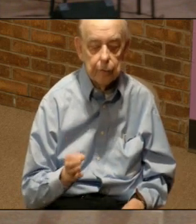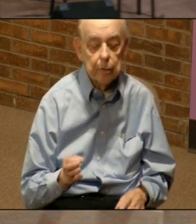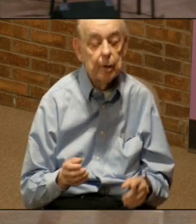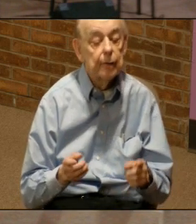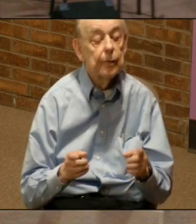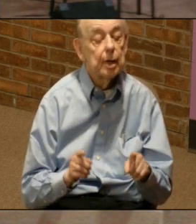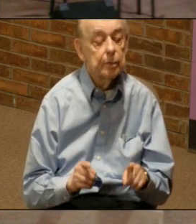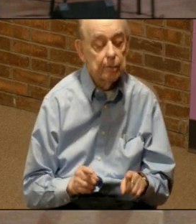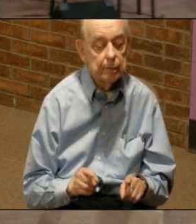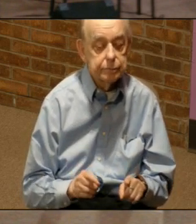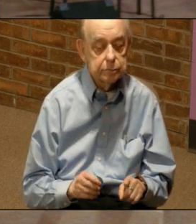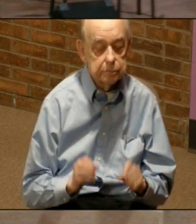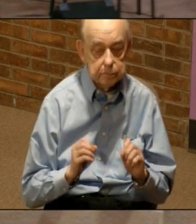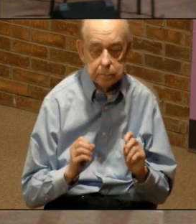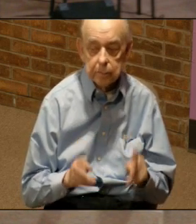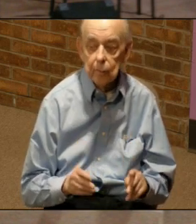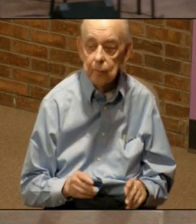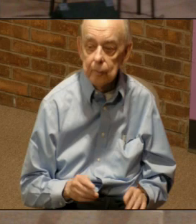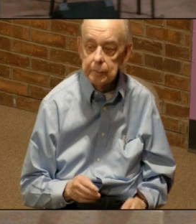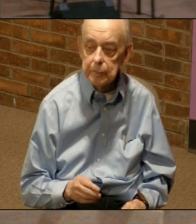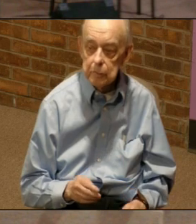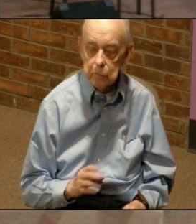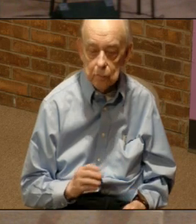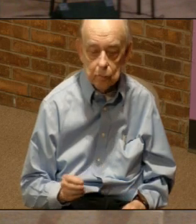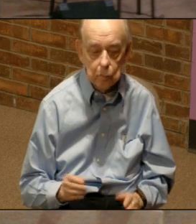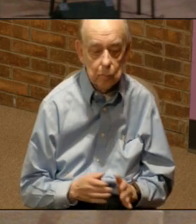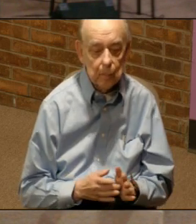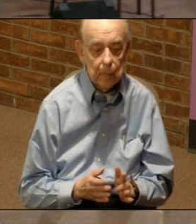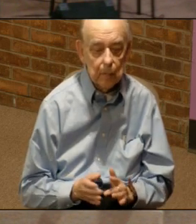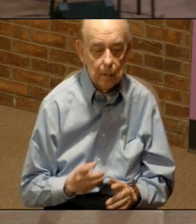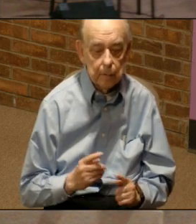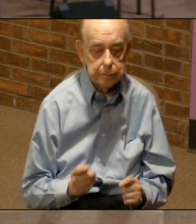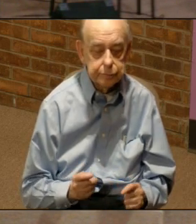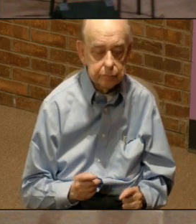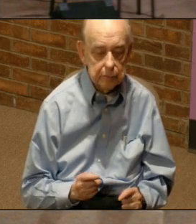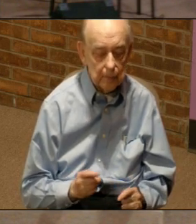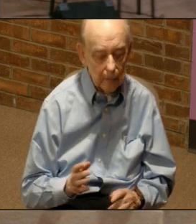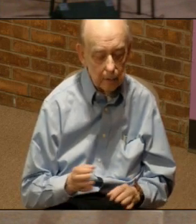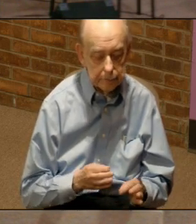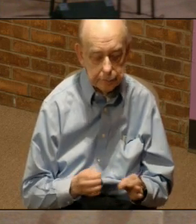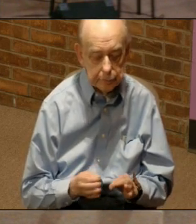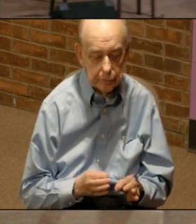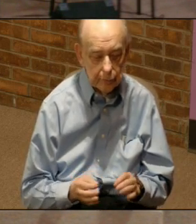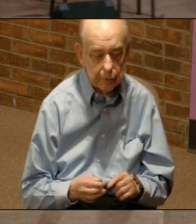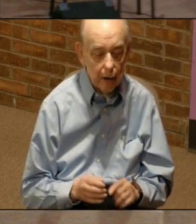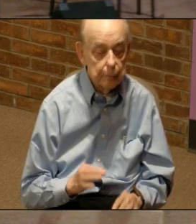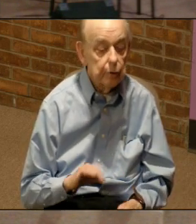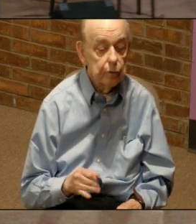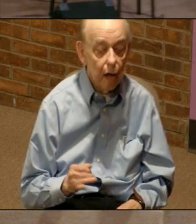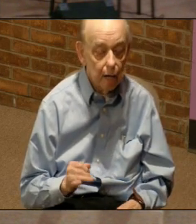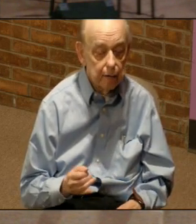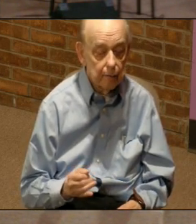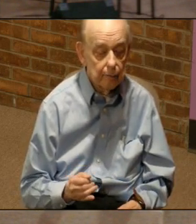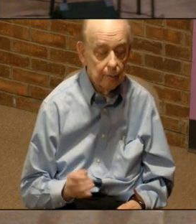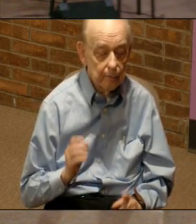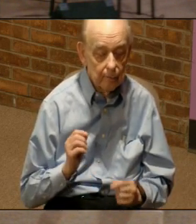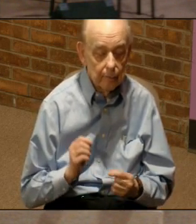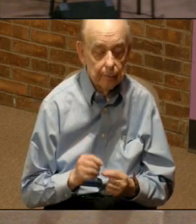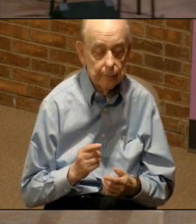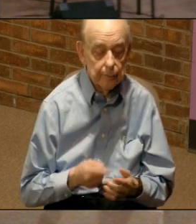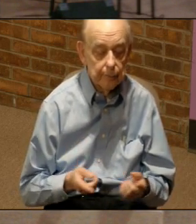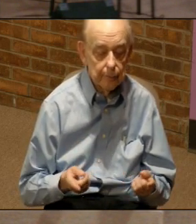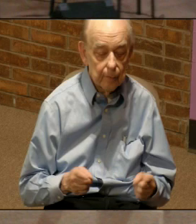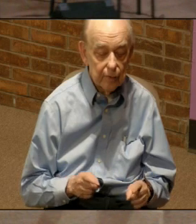event, okay? And Jesus is trying to describe to John exactly